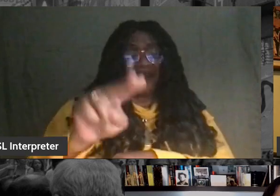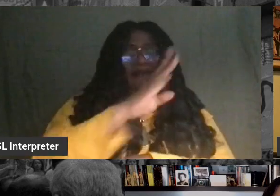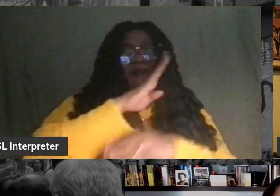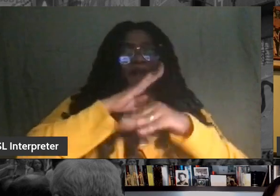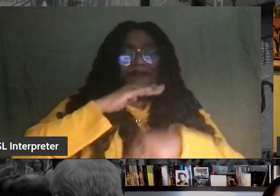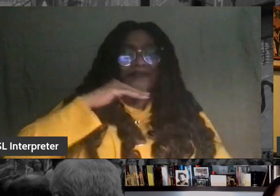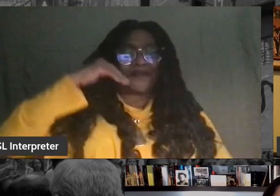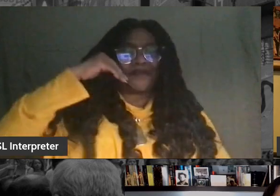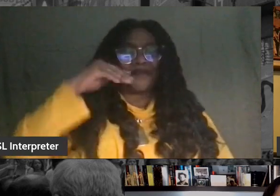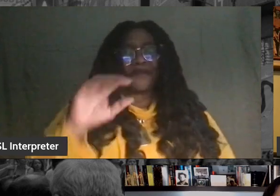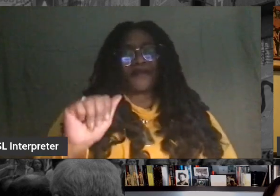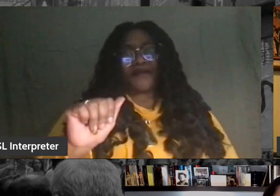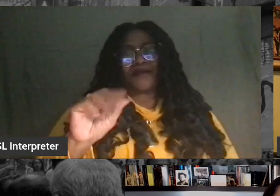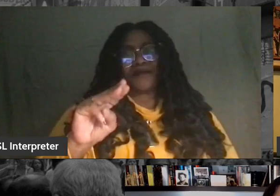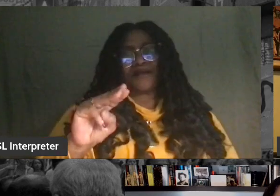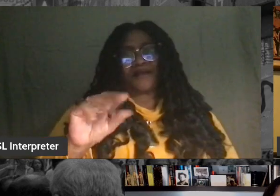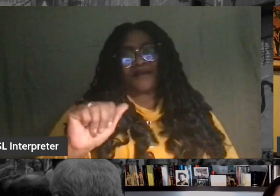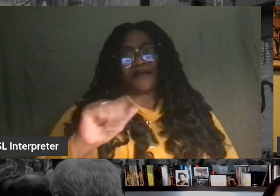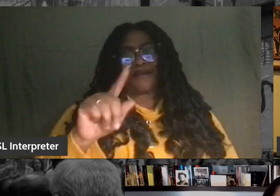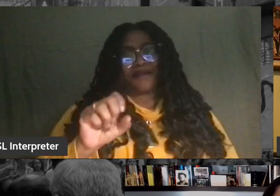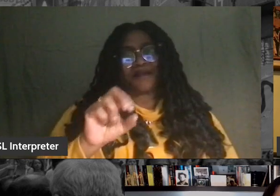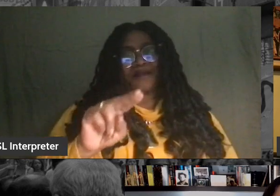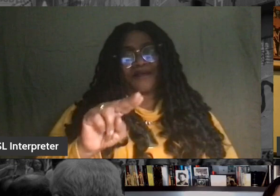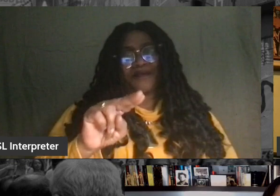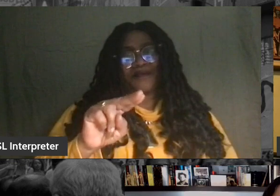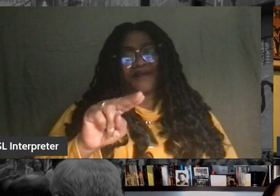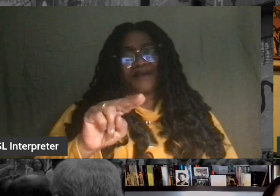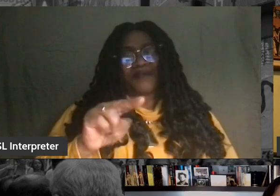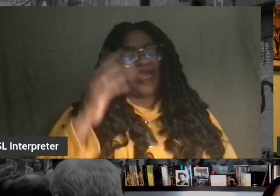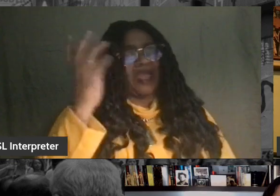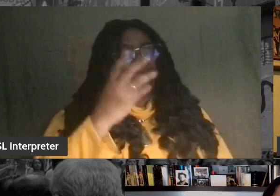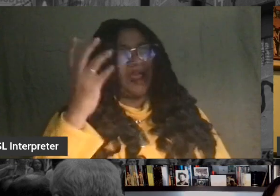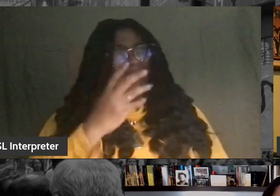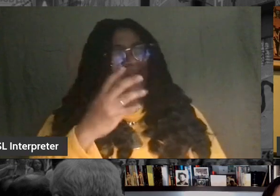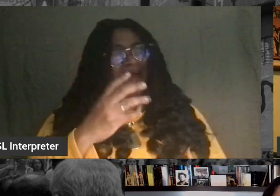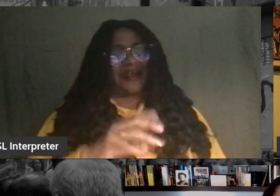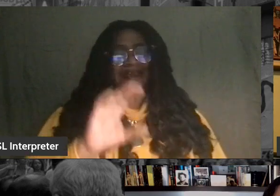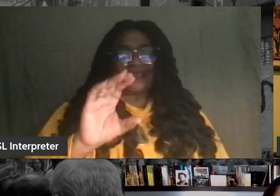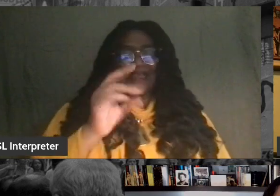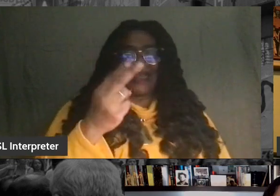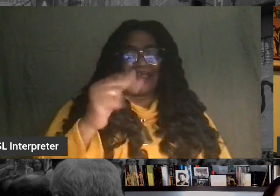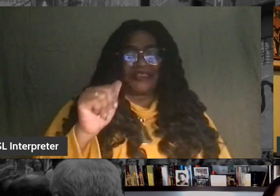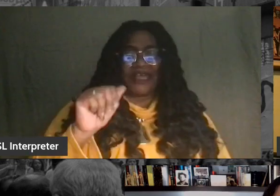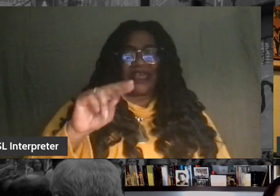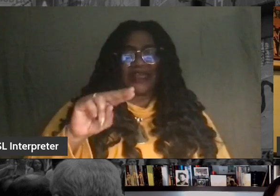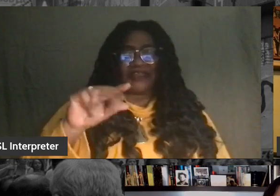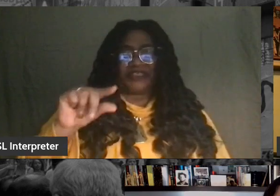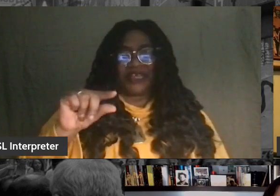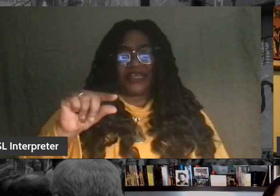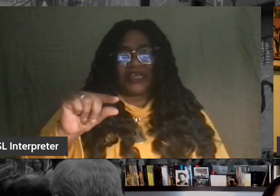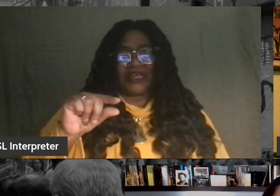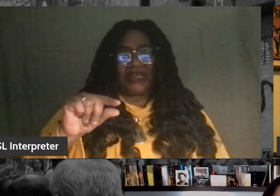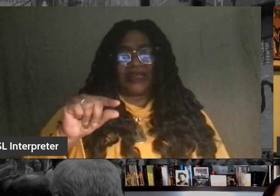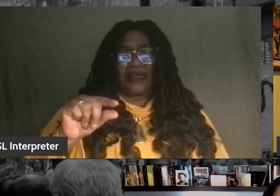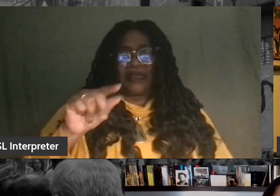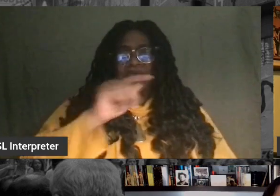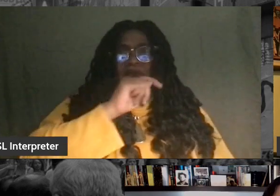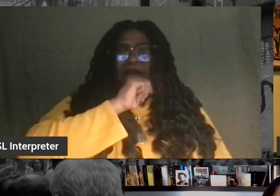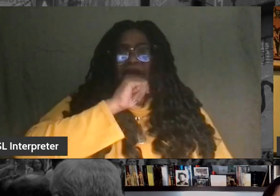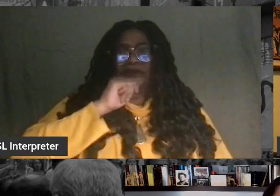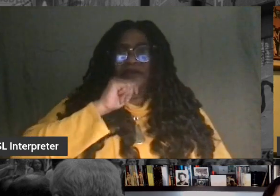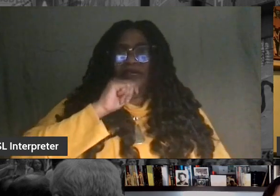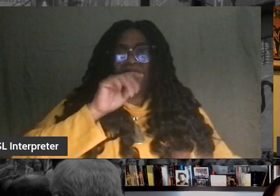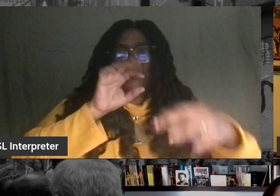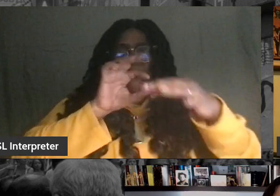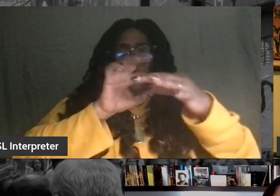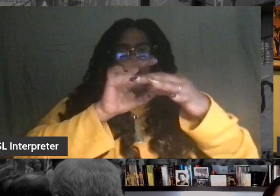ITV of the novel Chang and Eng about the lives of the original Siamese twins, as well as recently working on a project entitled